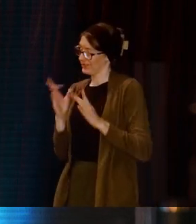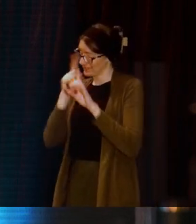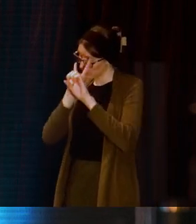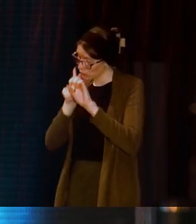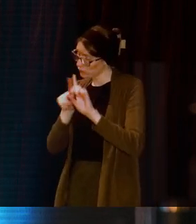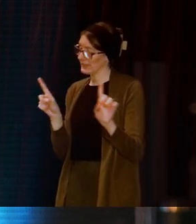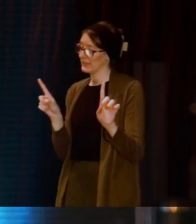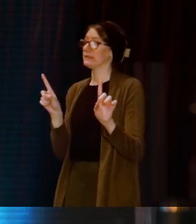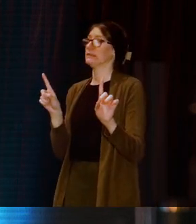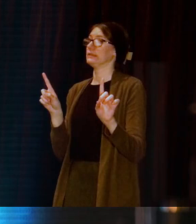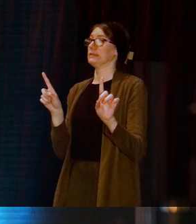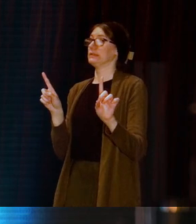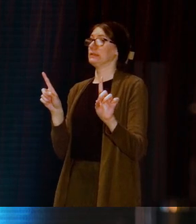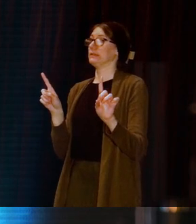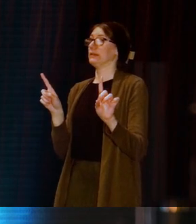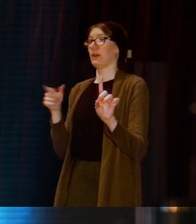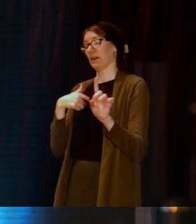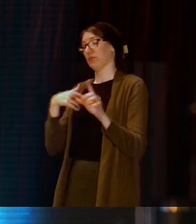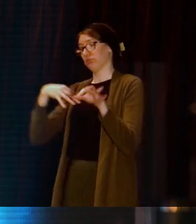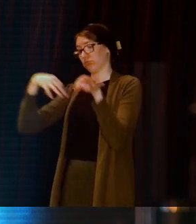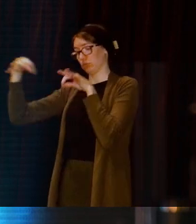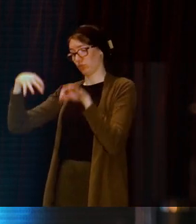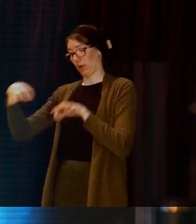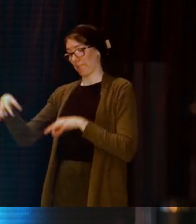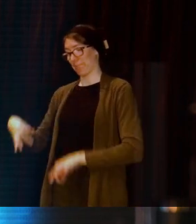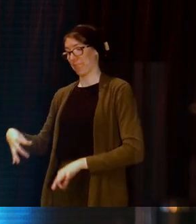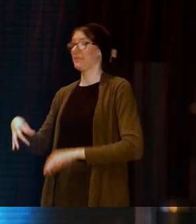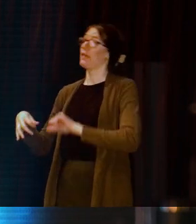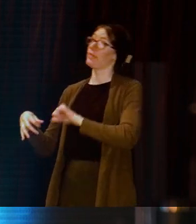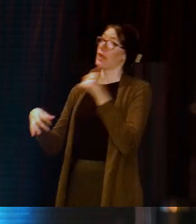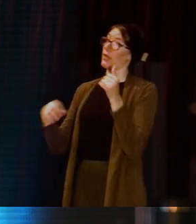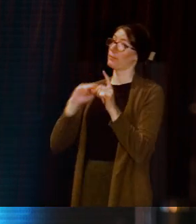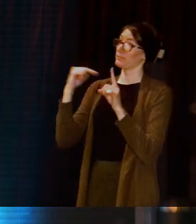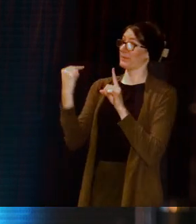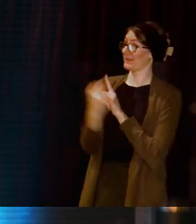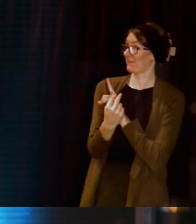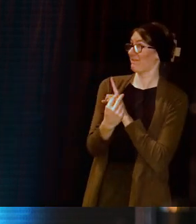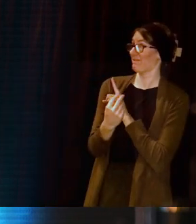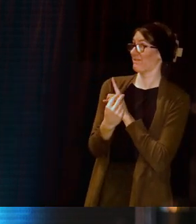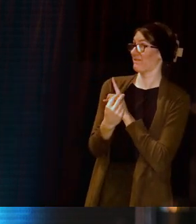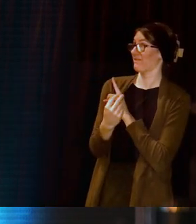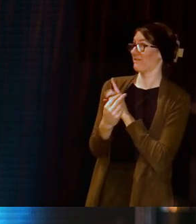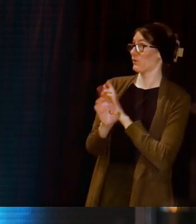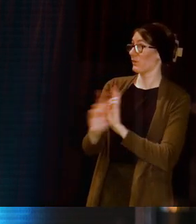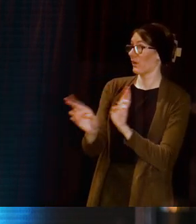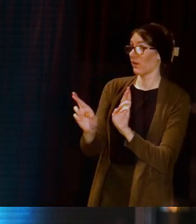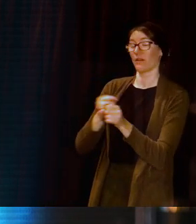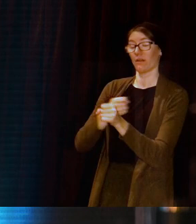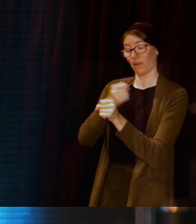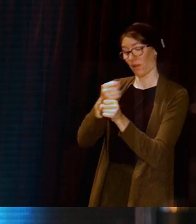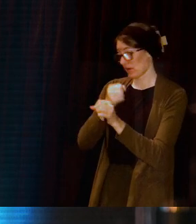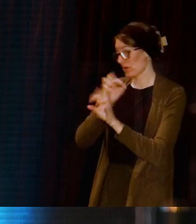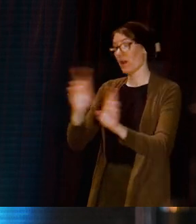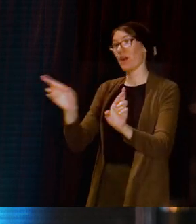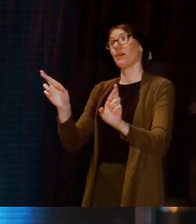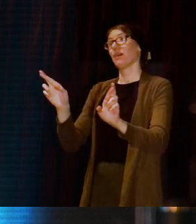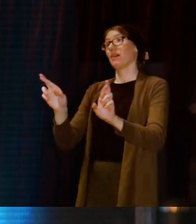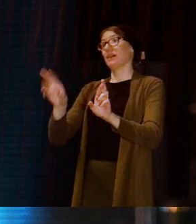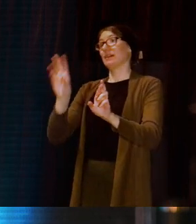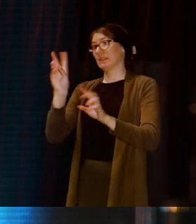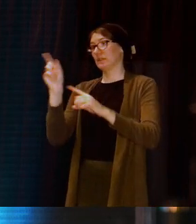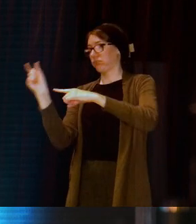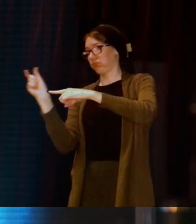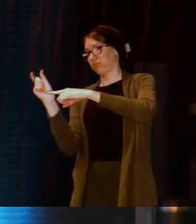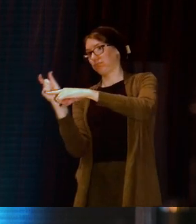disagree, is what I just described to you. Now, the other view, are you ready for this? Did you have your coffee this morning? I got a